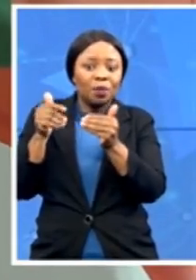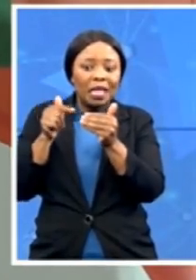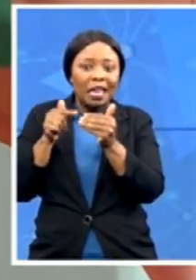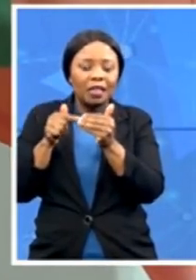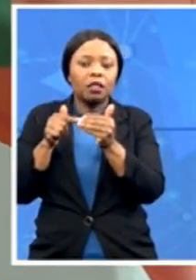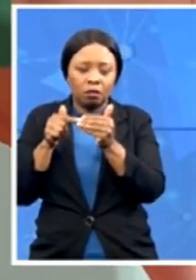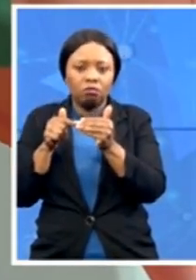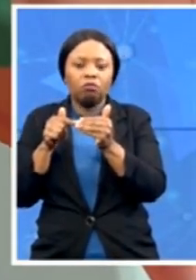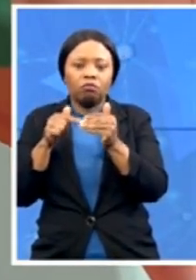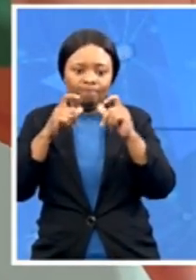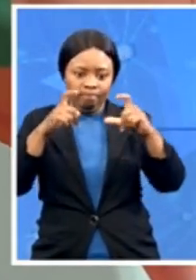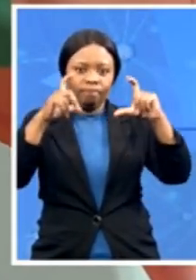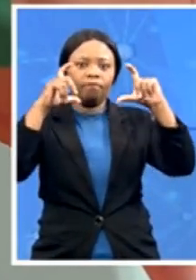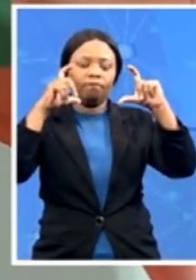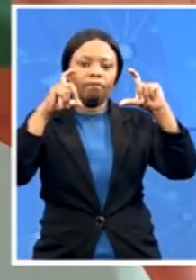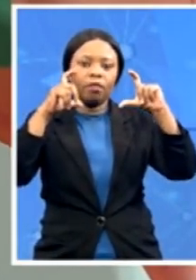concerned, in